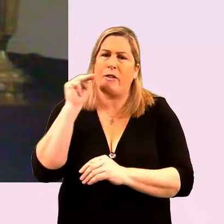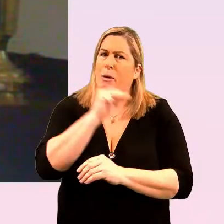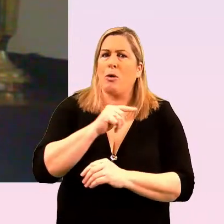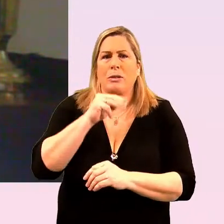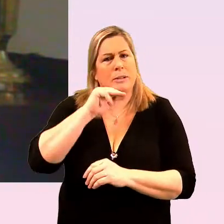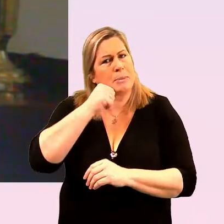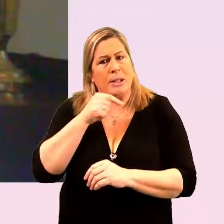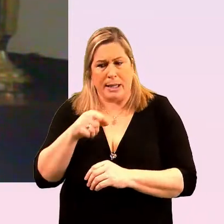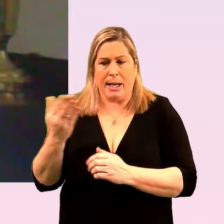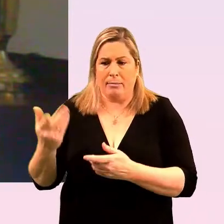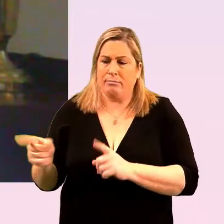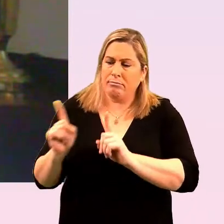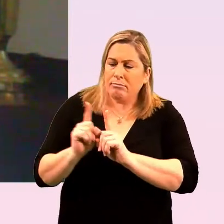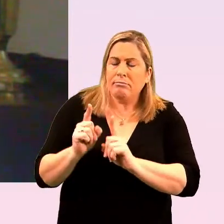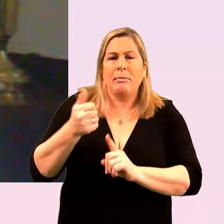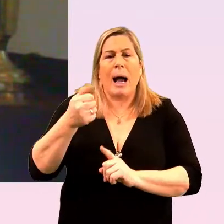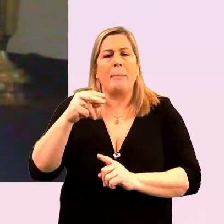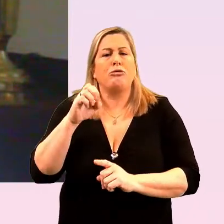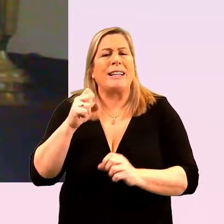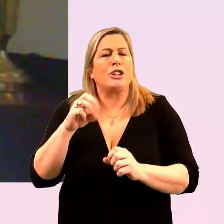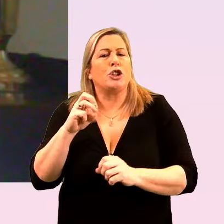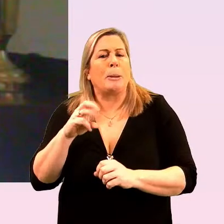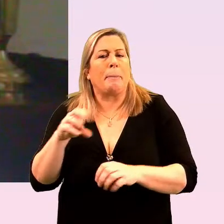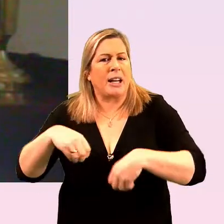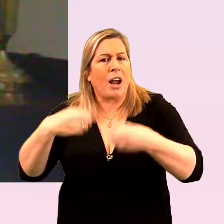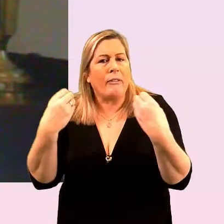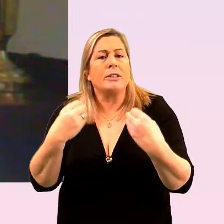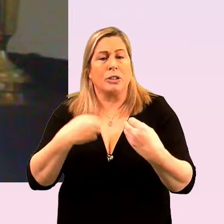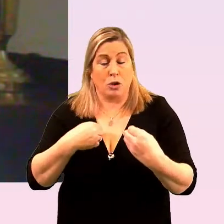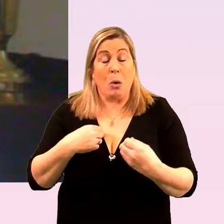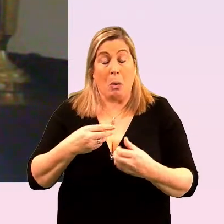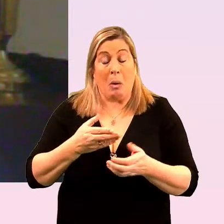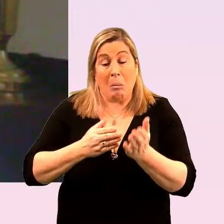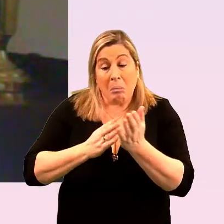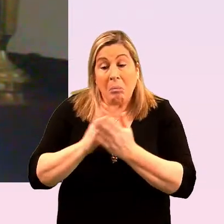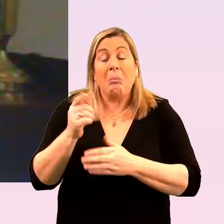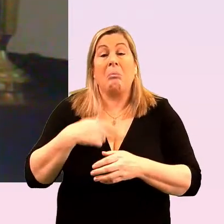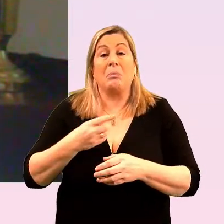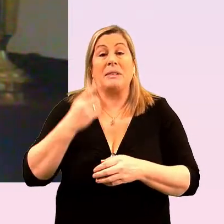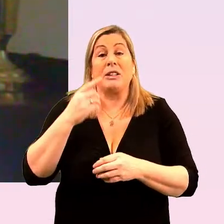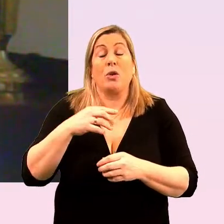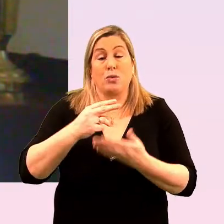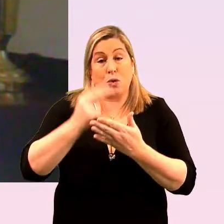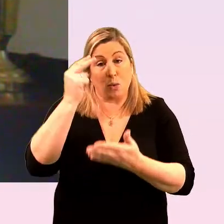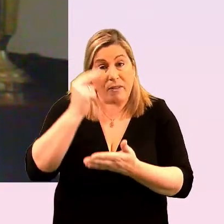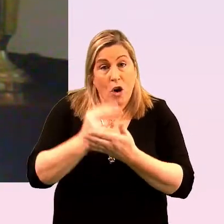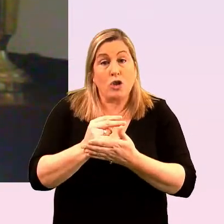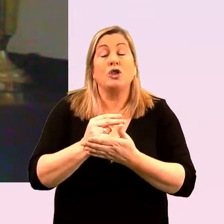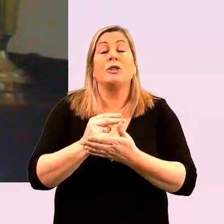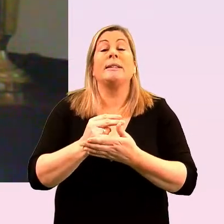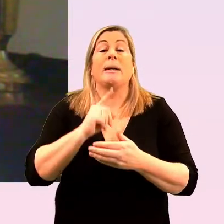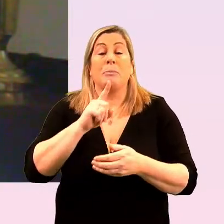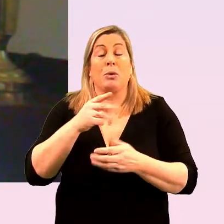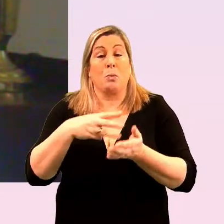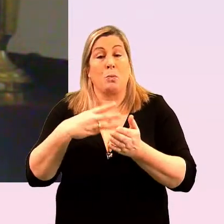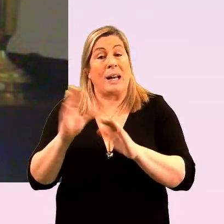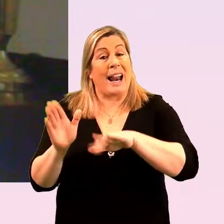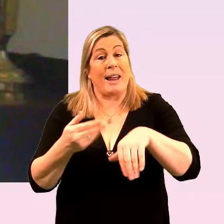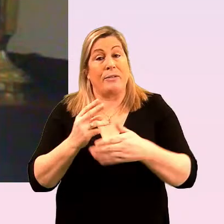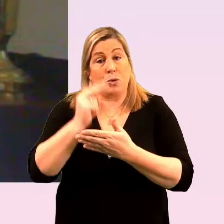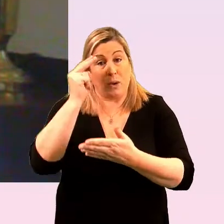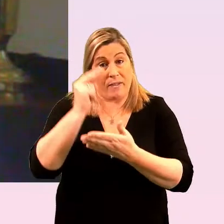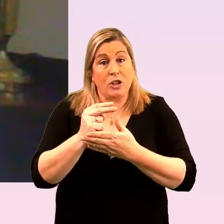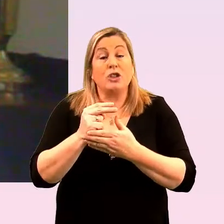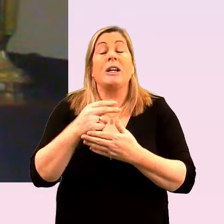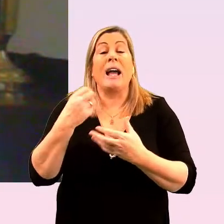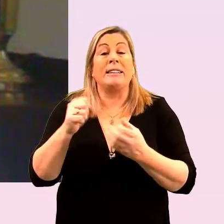up. So, but I did go the traditional route in many ways and did go to university. But when I left university with a degree